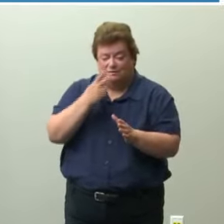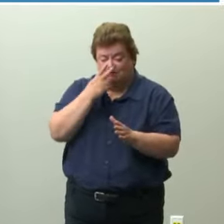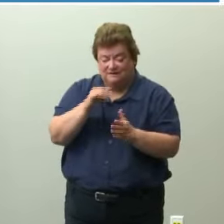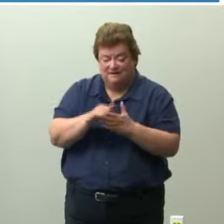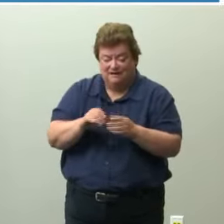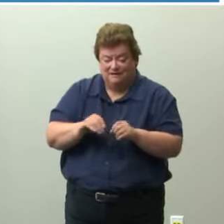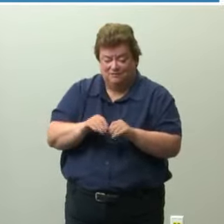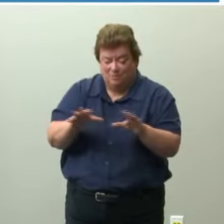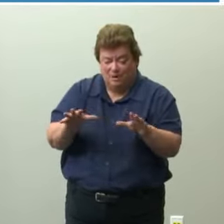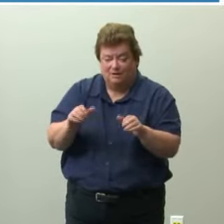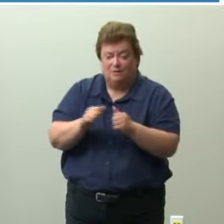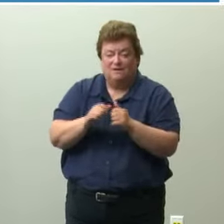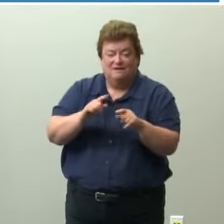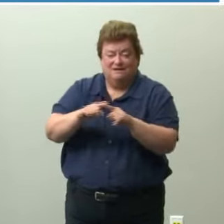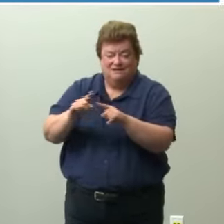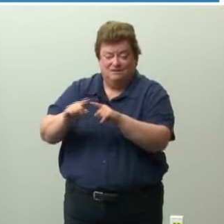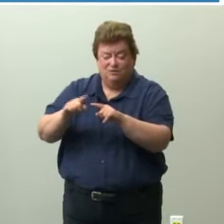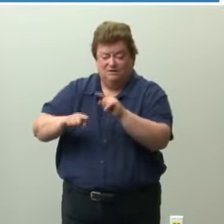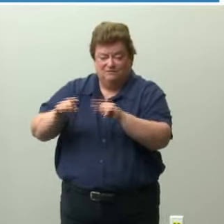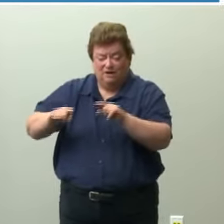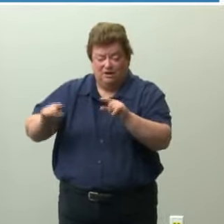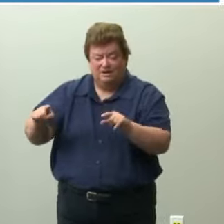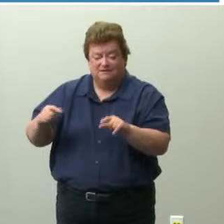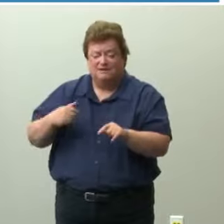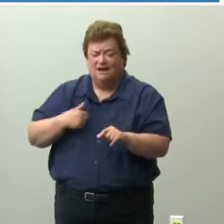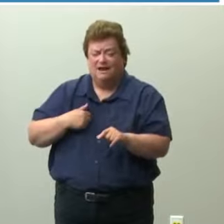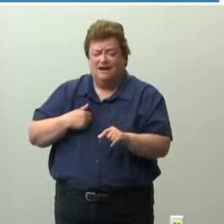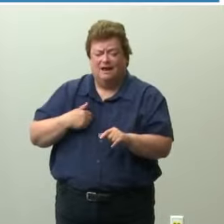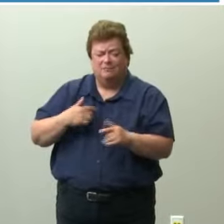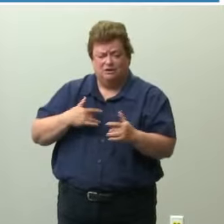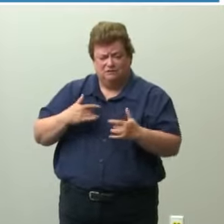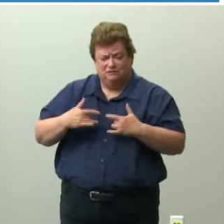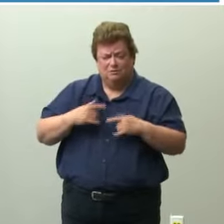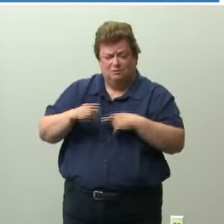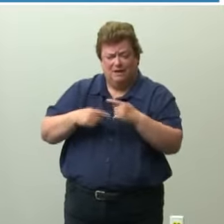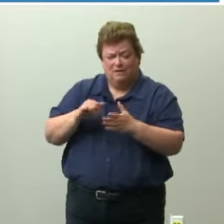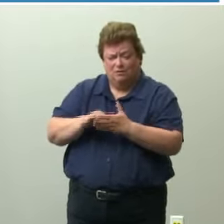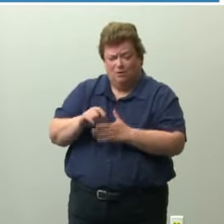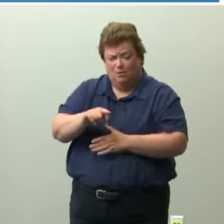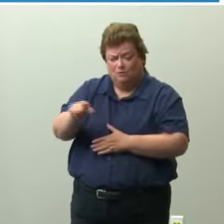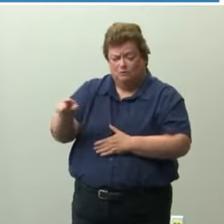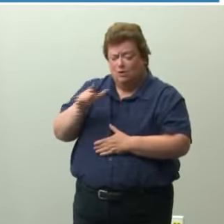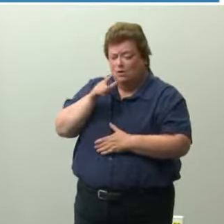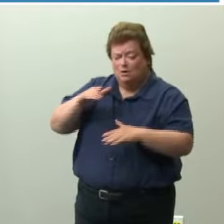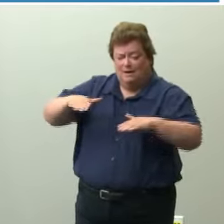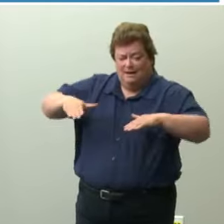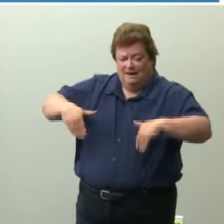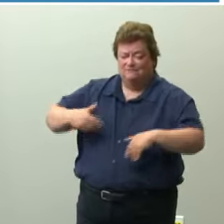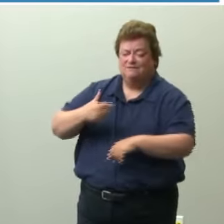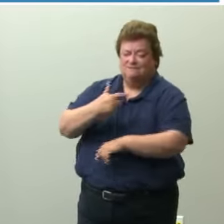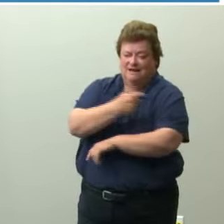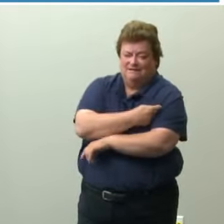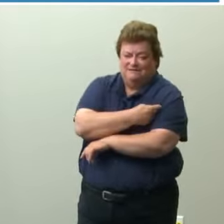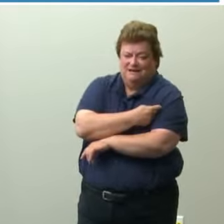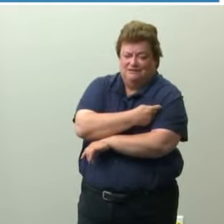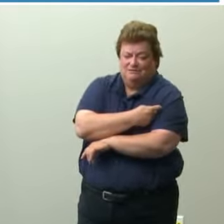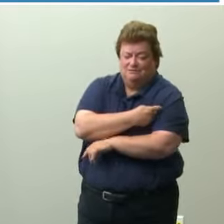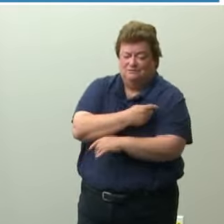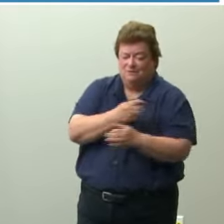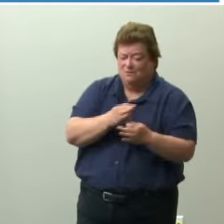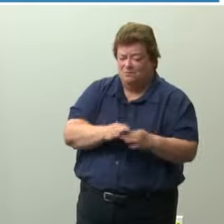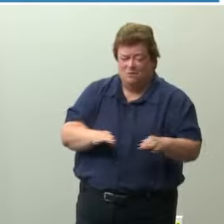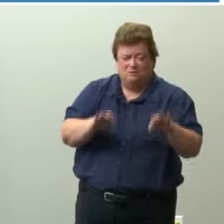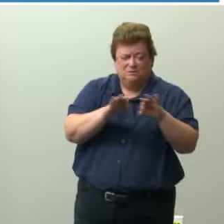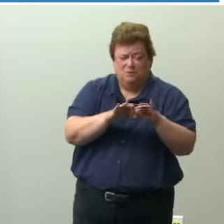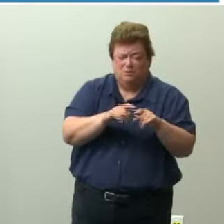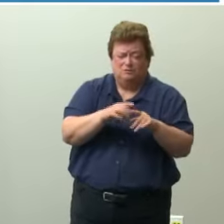more variants. And I'm really concerned about those individuals that aren't vaccinated yet, that can be.